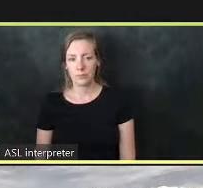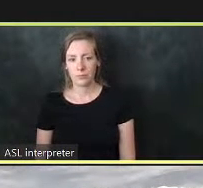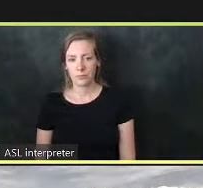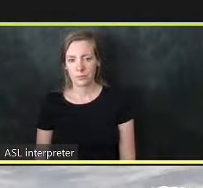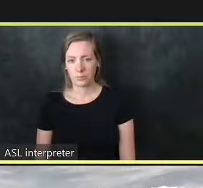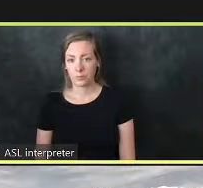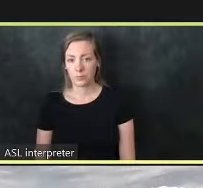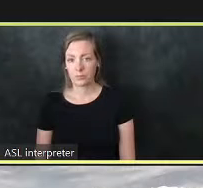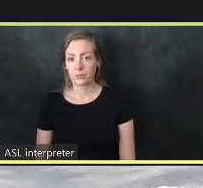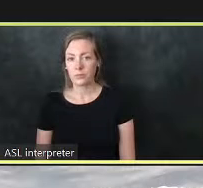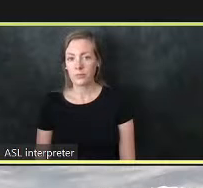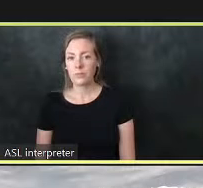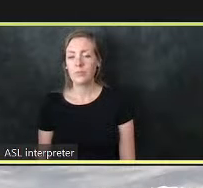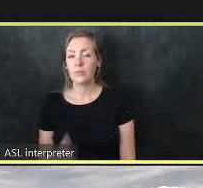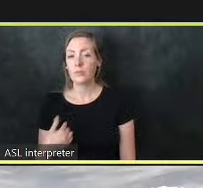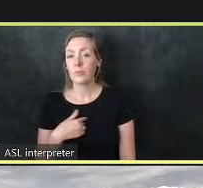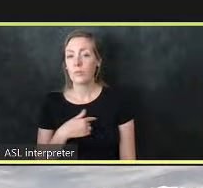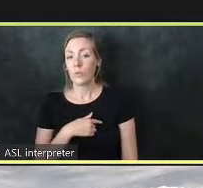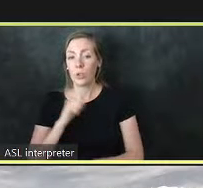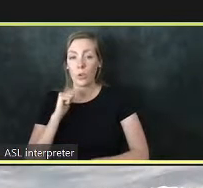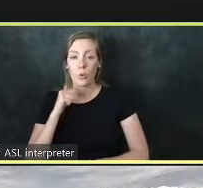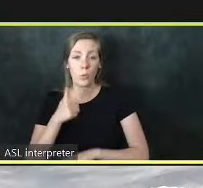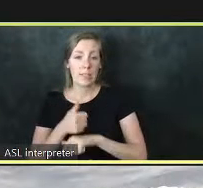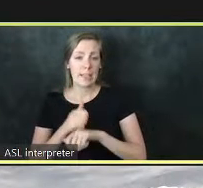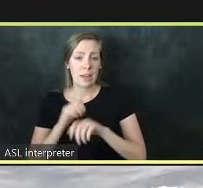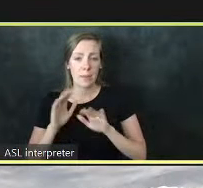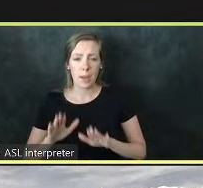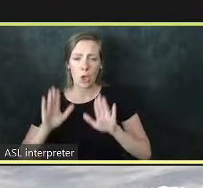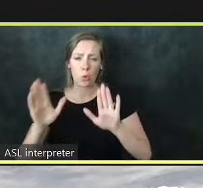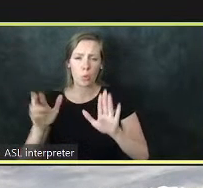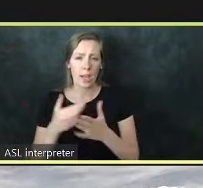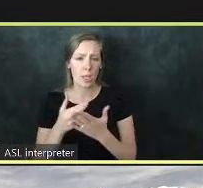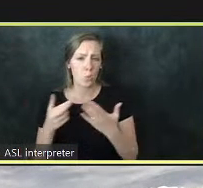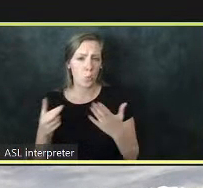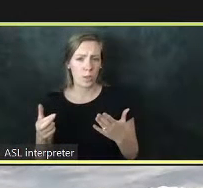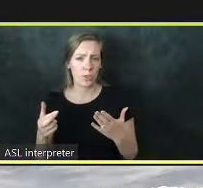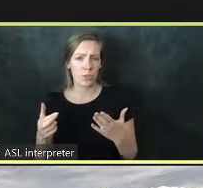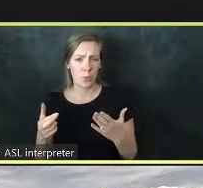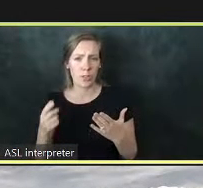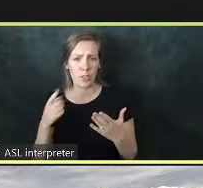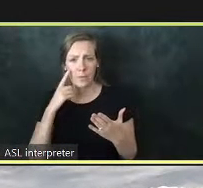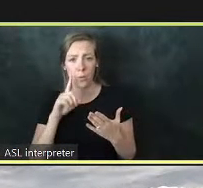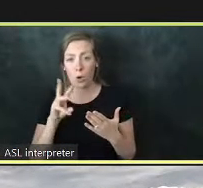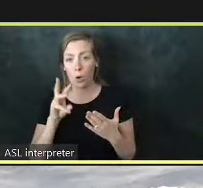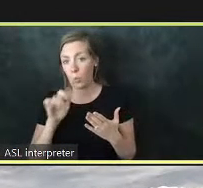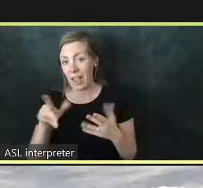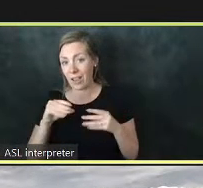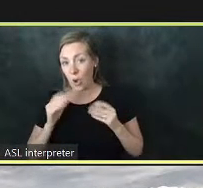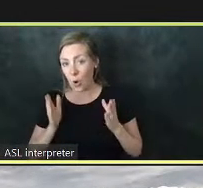put También together a great el Condado de resource Sonoma for puso well un owners. It's de